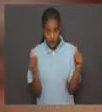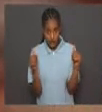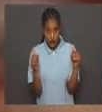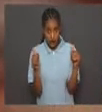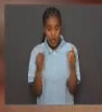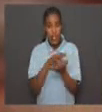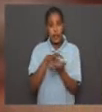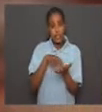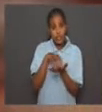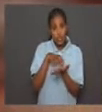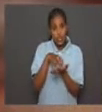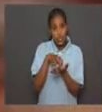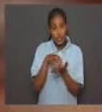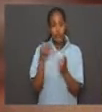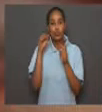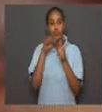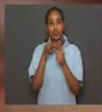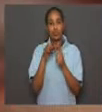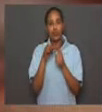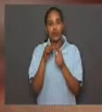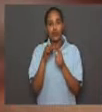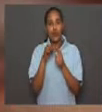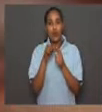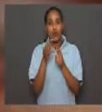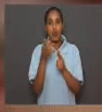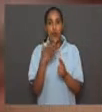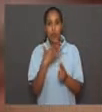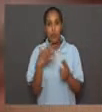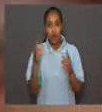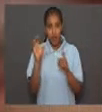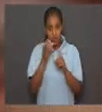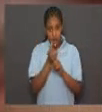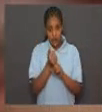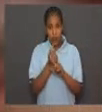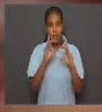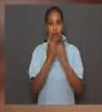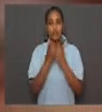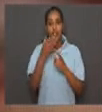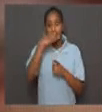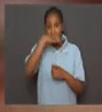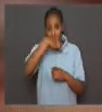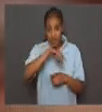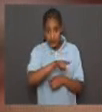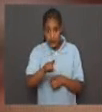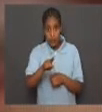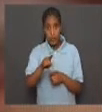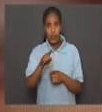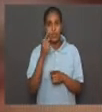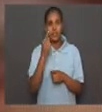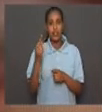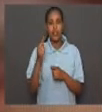of a mixture into its component parts by heating them to a